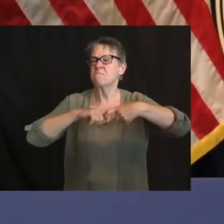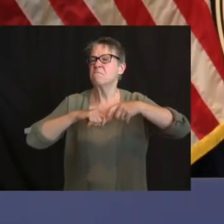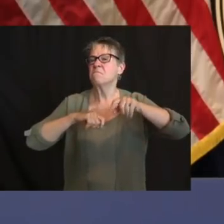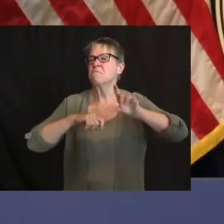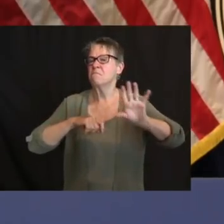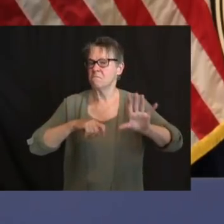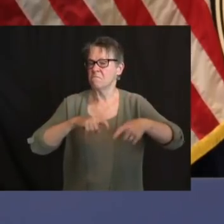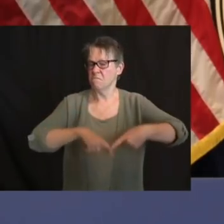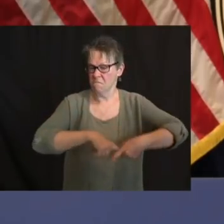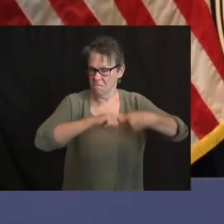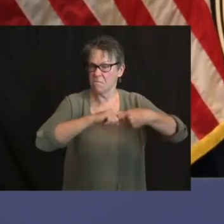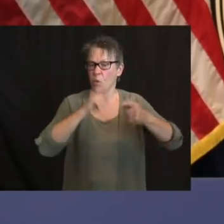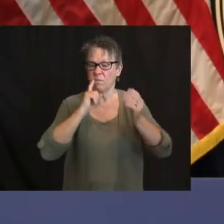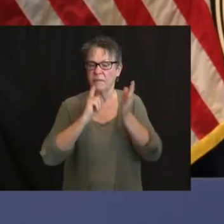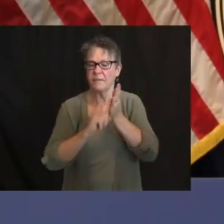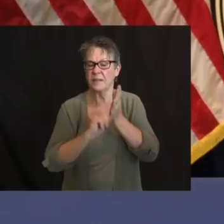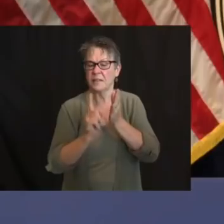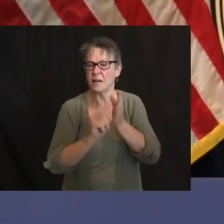reprehensible.